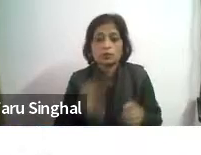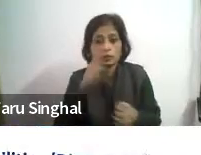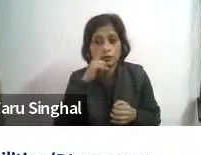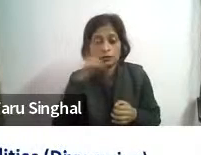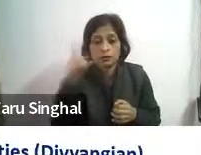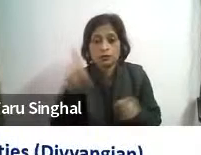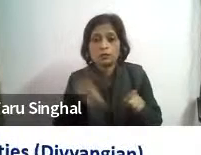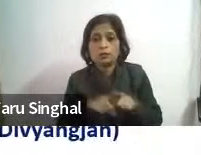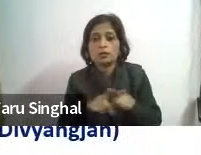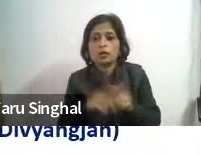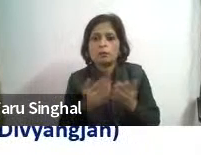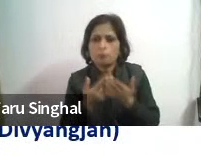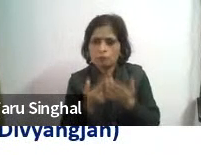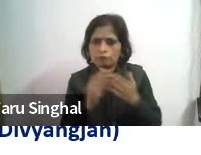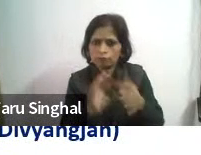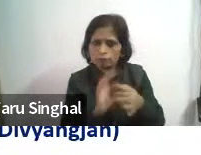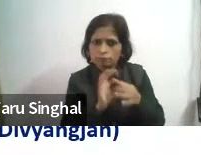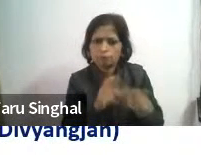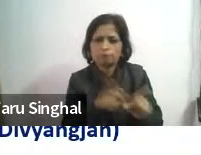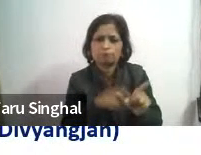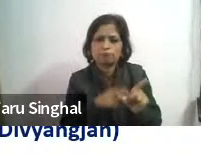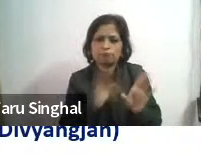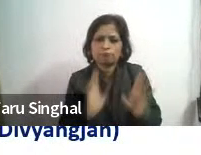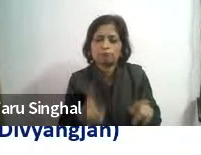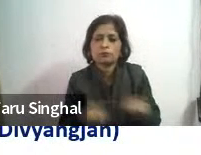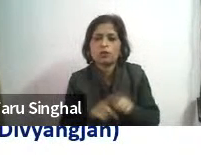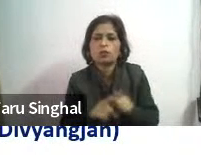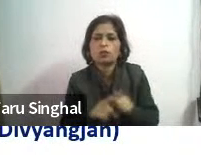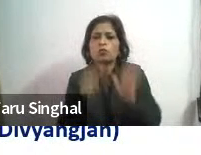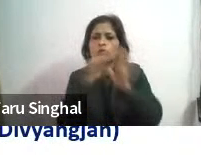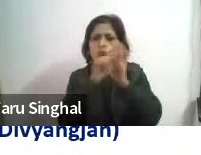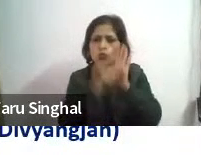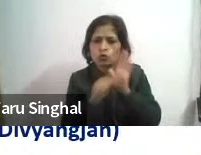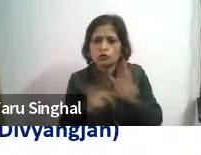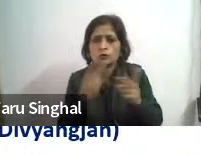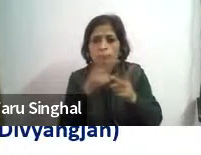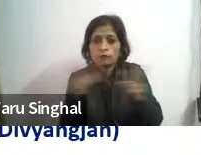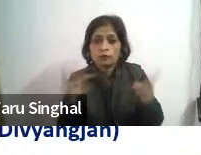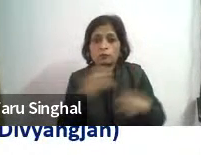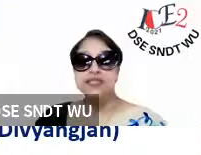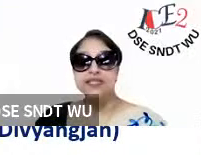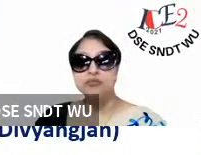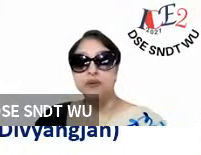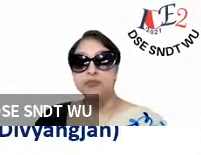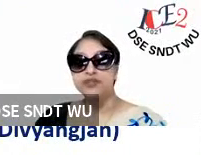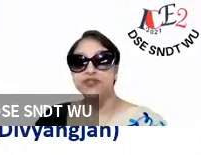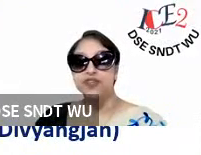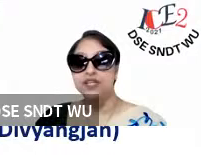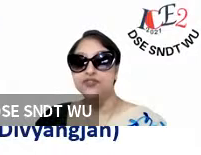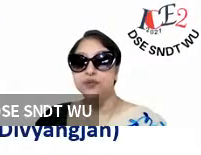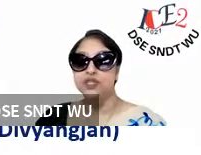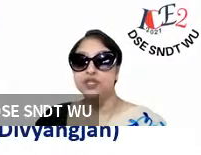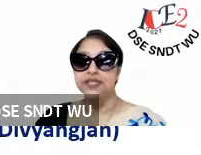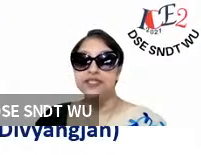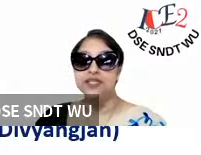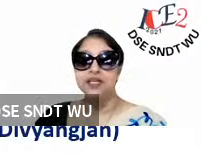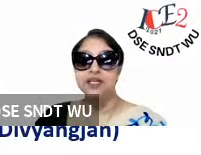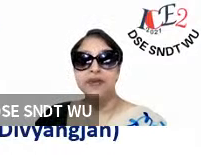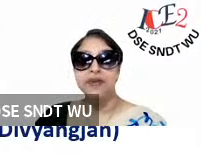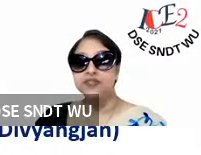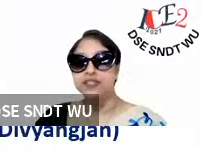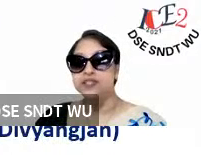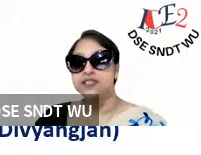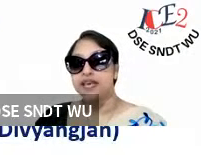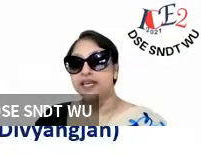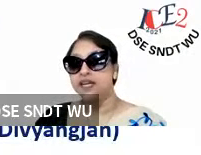field of education and is involved in many policy decision-making committees. As a senior member in the field of special needs,